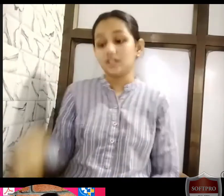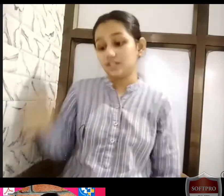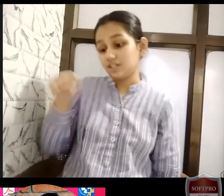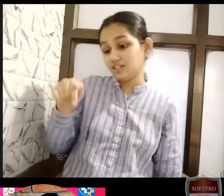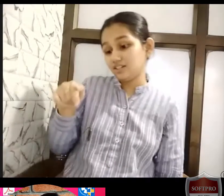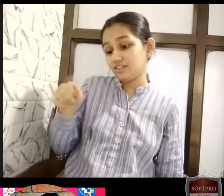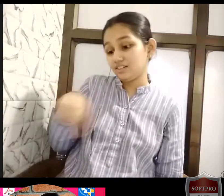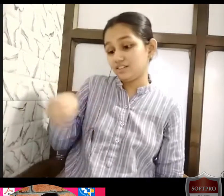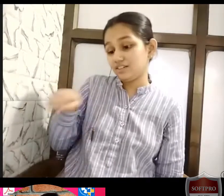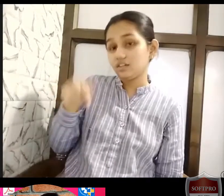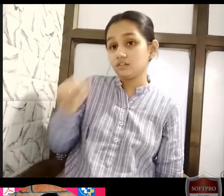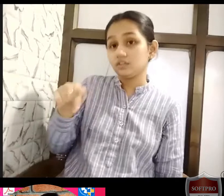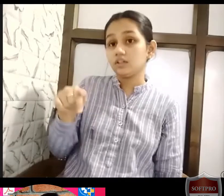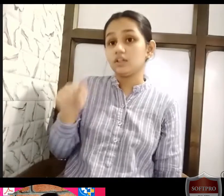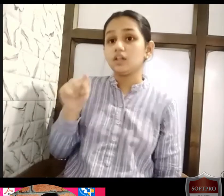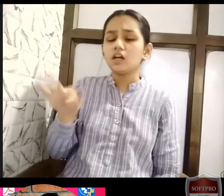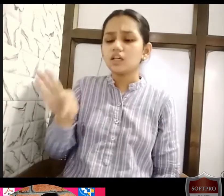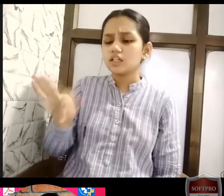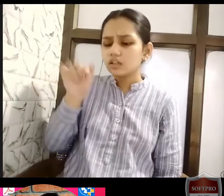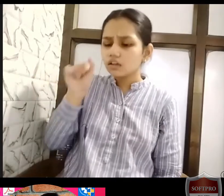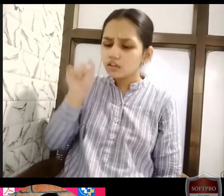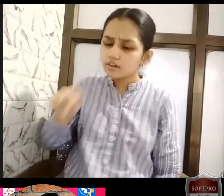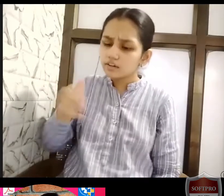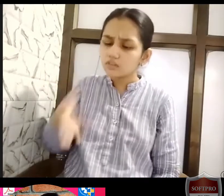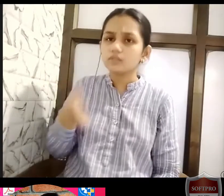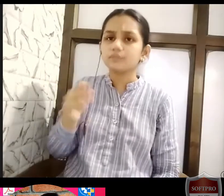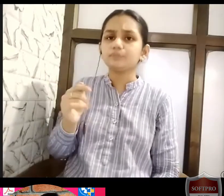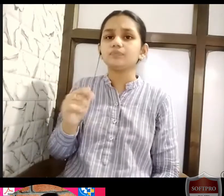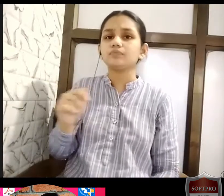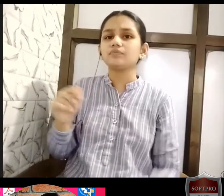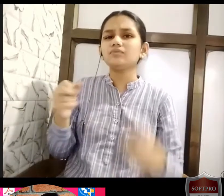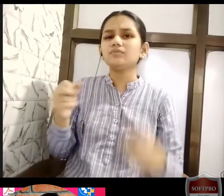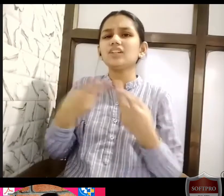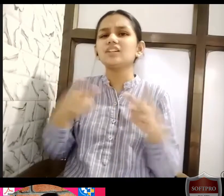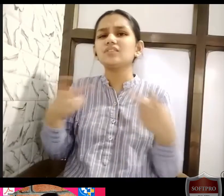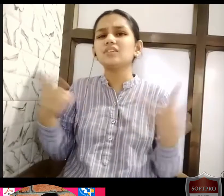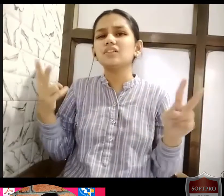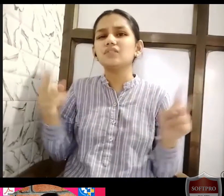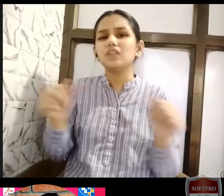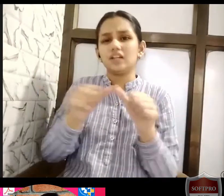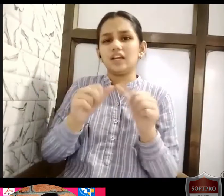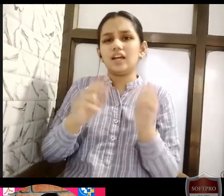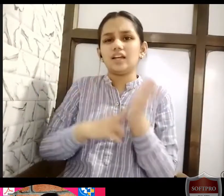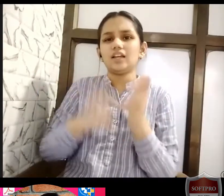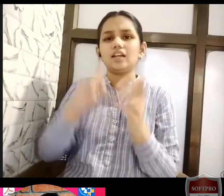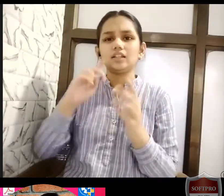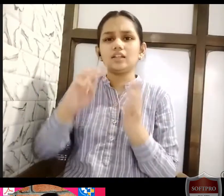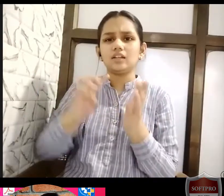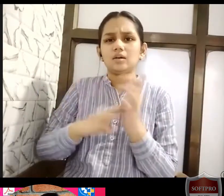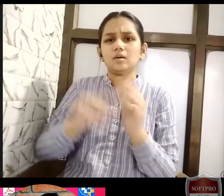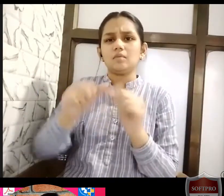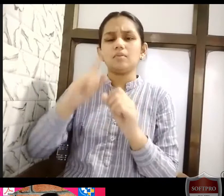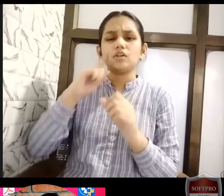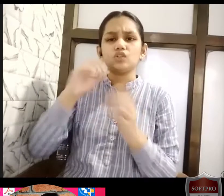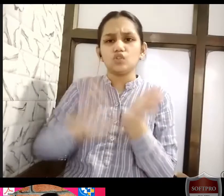When I click on this animation, I can give many animations. You can click on it.